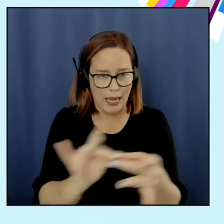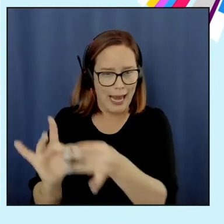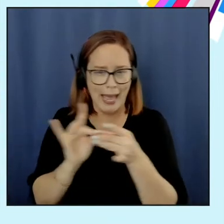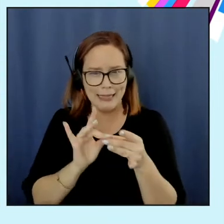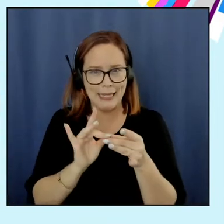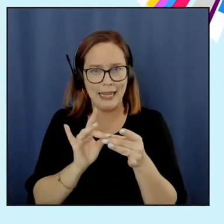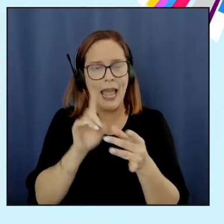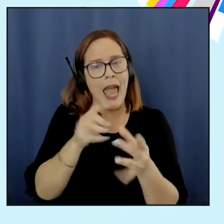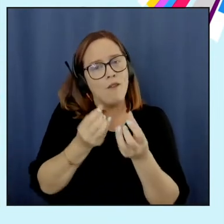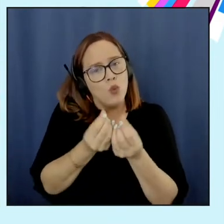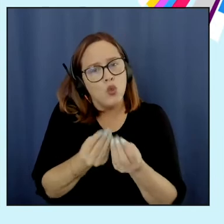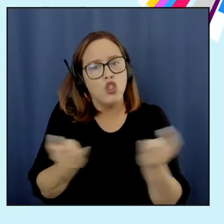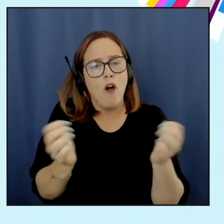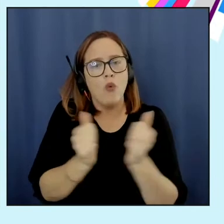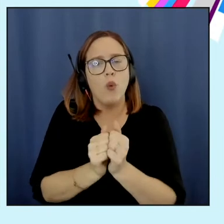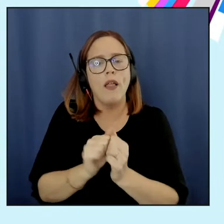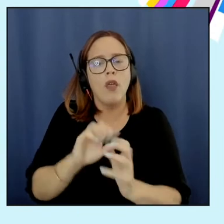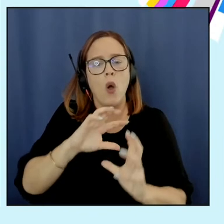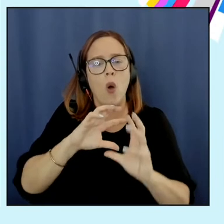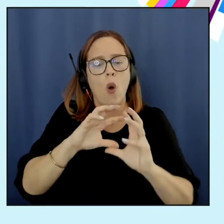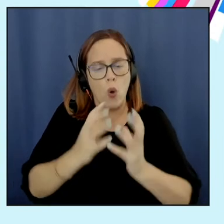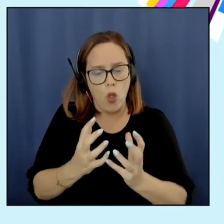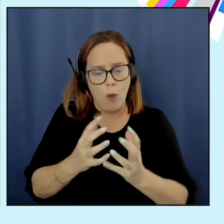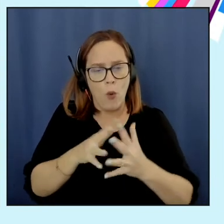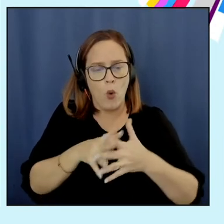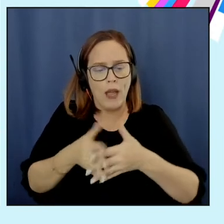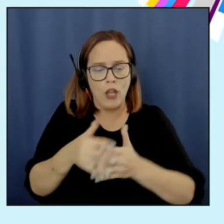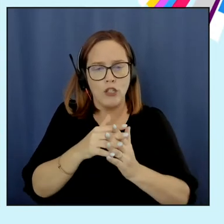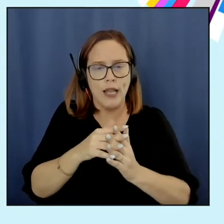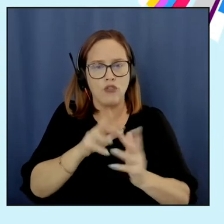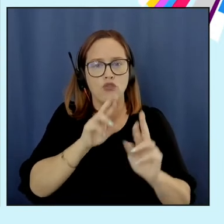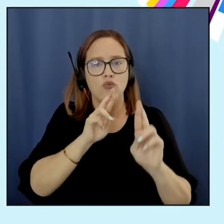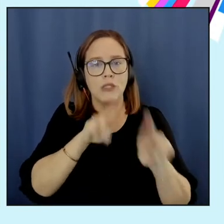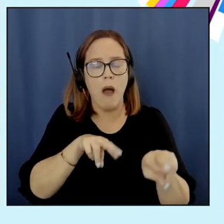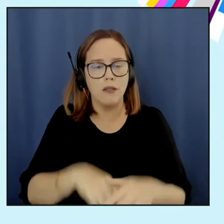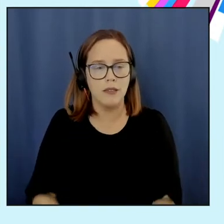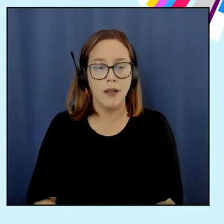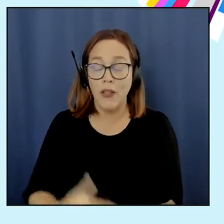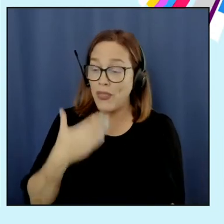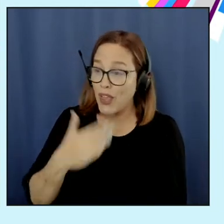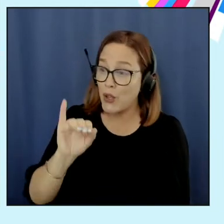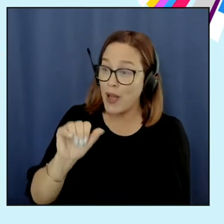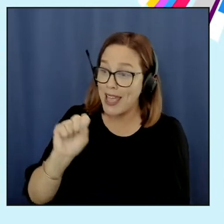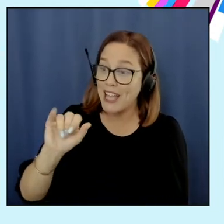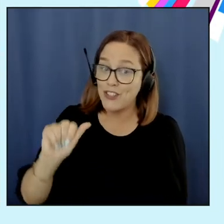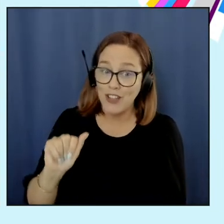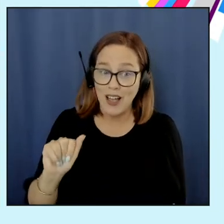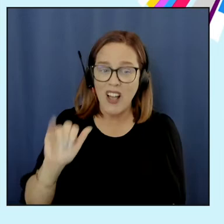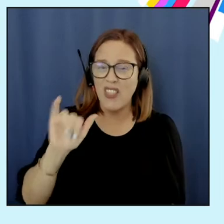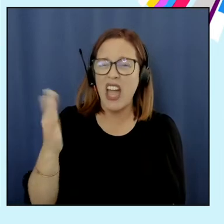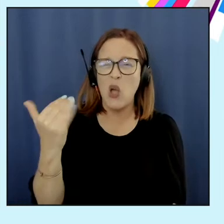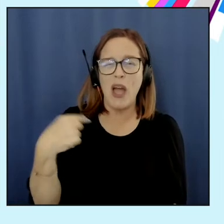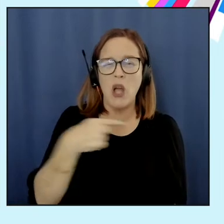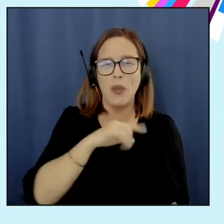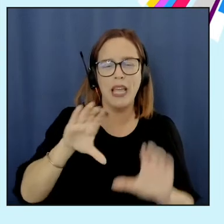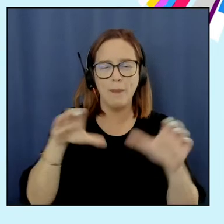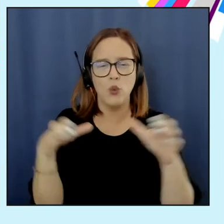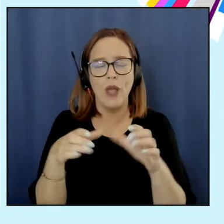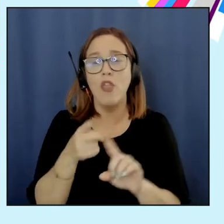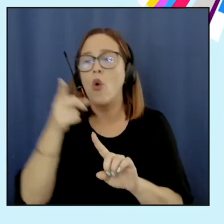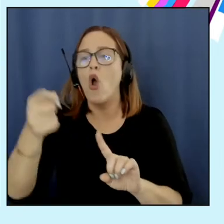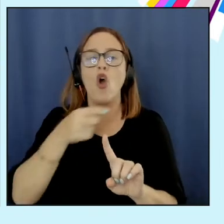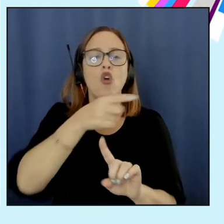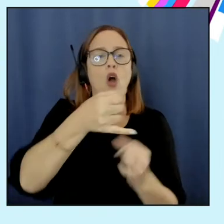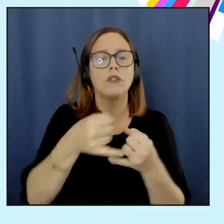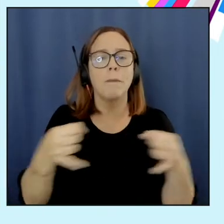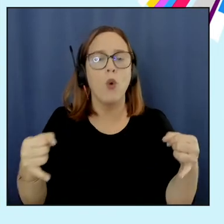intersectional response. Thank you, Aisha. That's why we're coming together across borders. And that's why we're saying that Pride